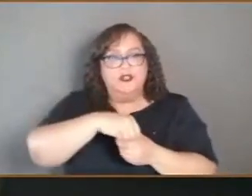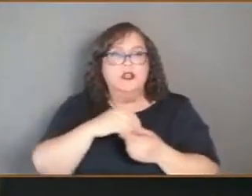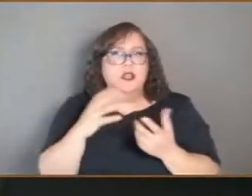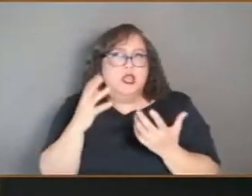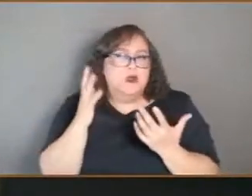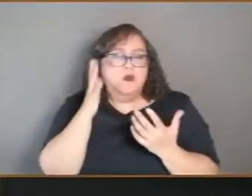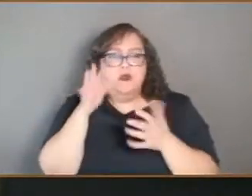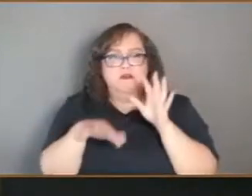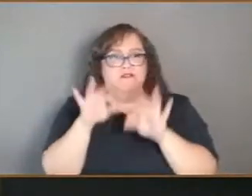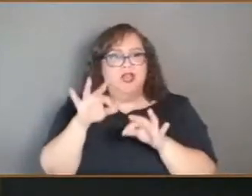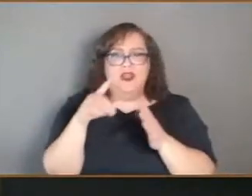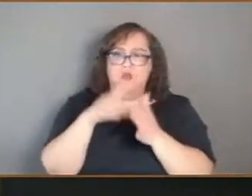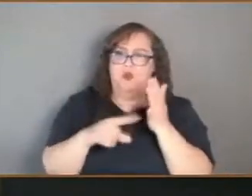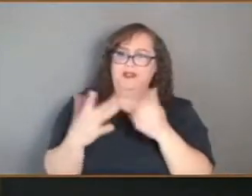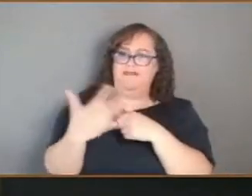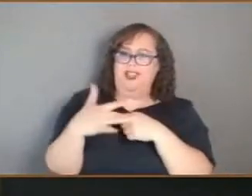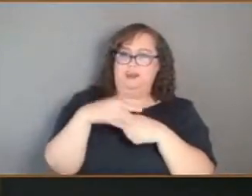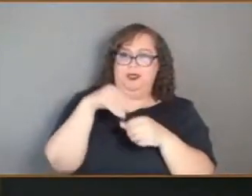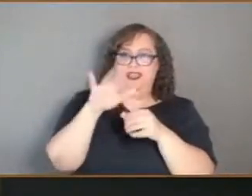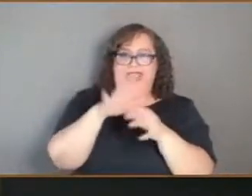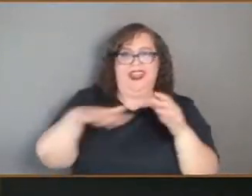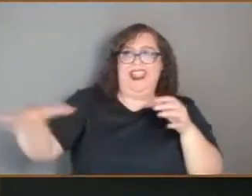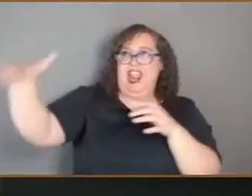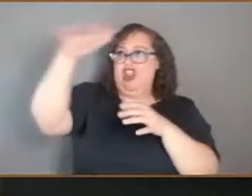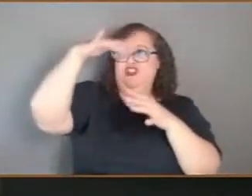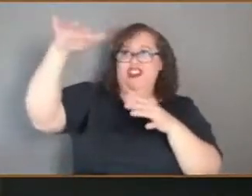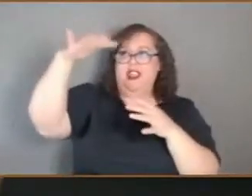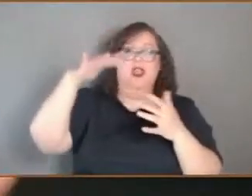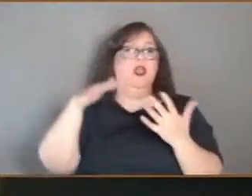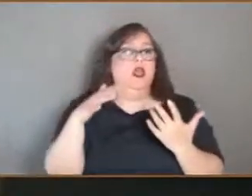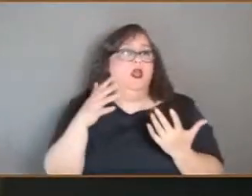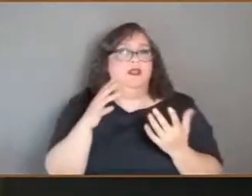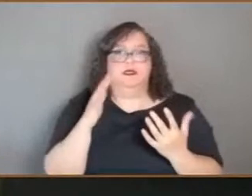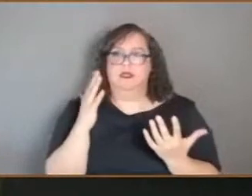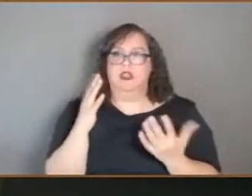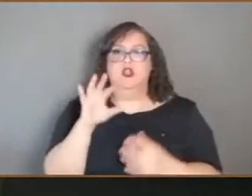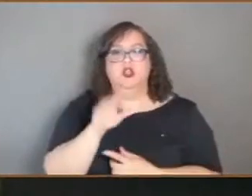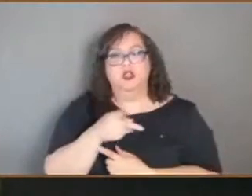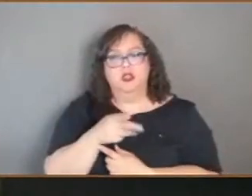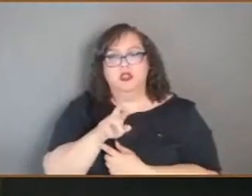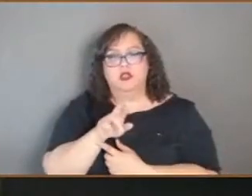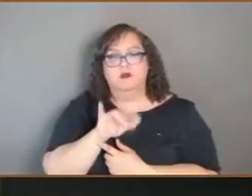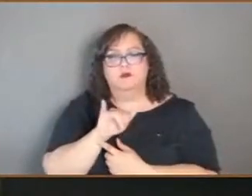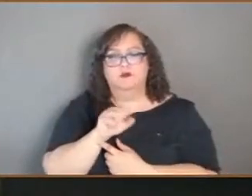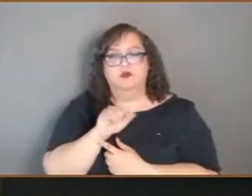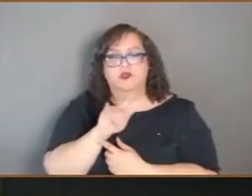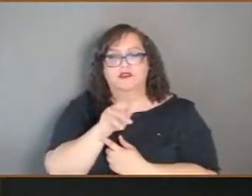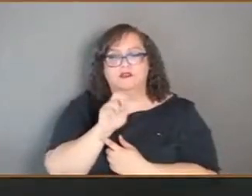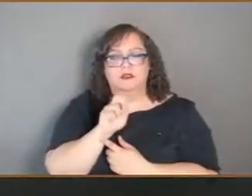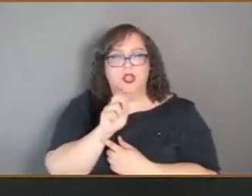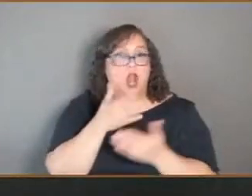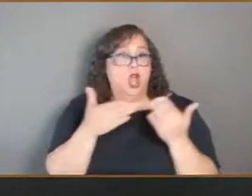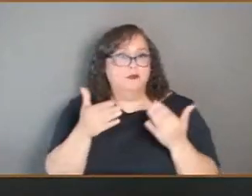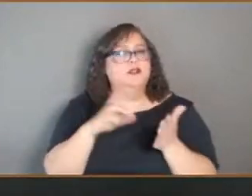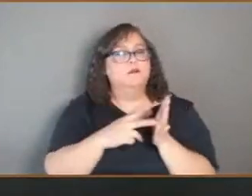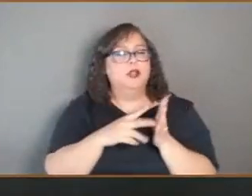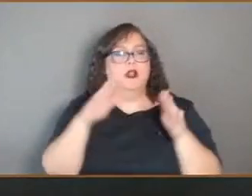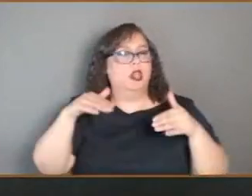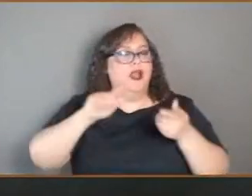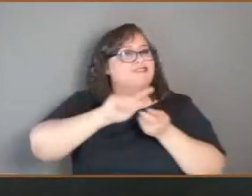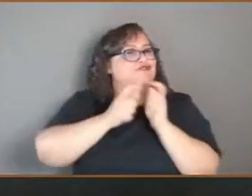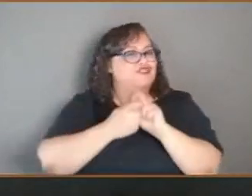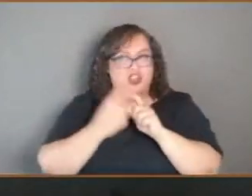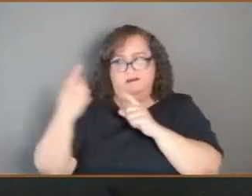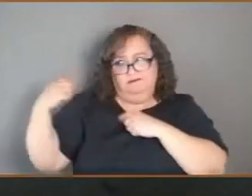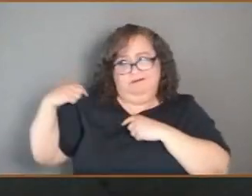these bodies formed. They're pristine objects. They haven't changed, we think, since they were formed. And so the only things that they have to be formed